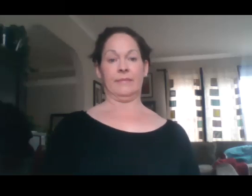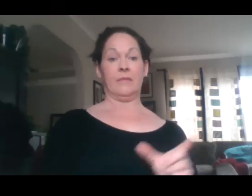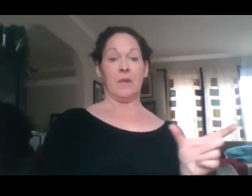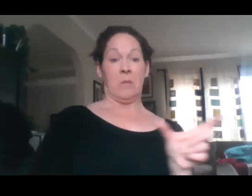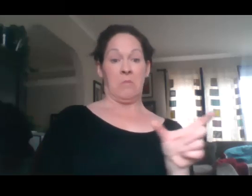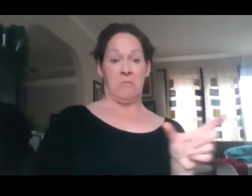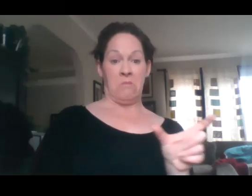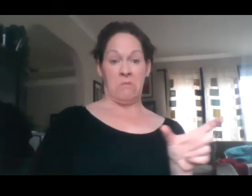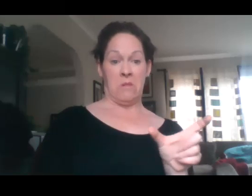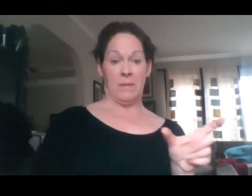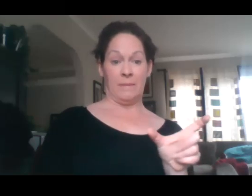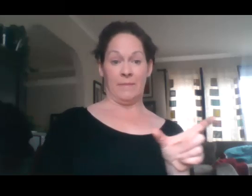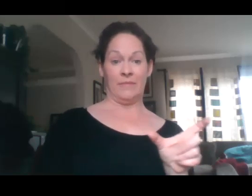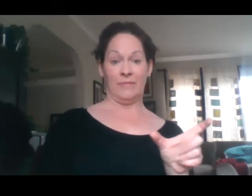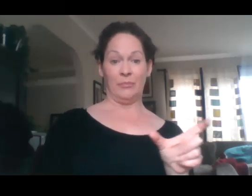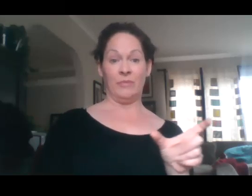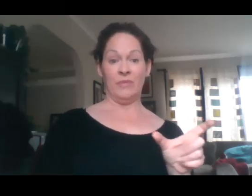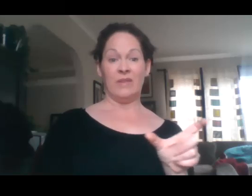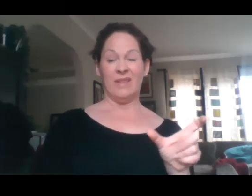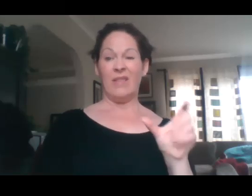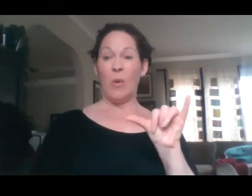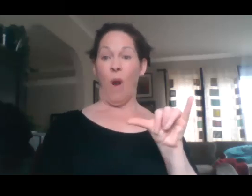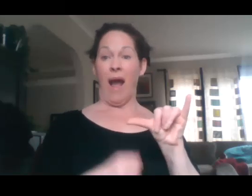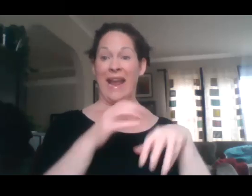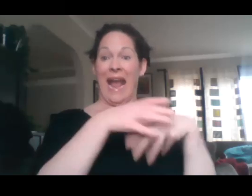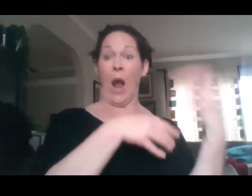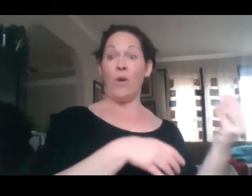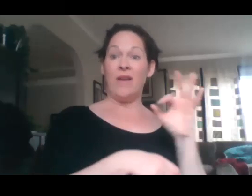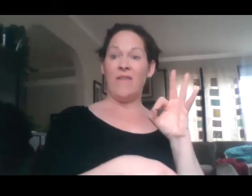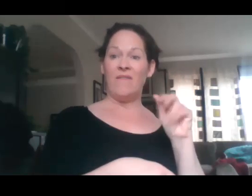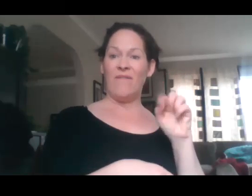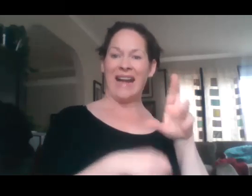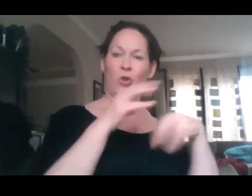Each term has a factor of y, so I'll pull that out front.